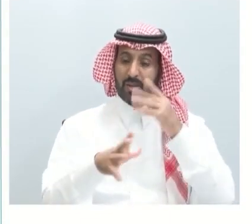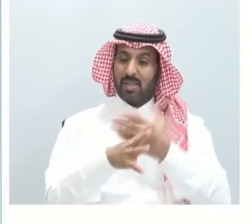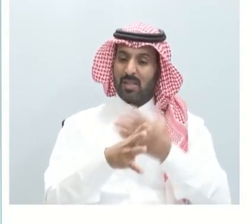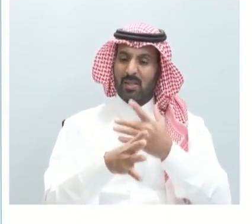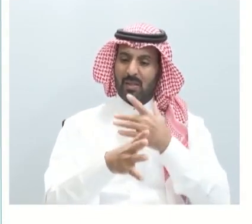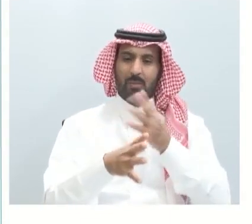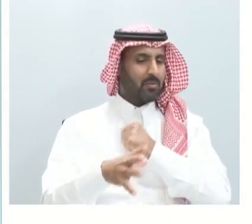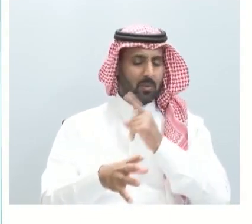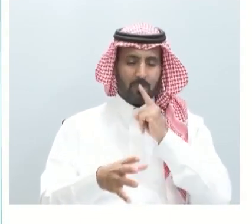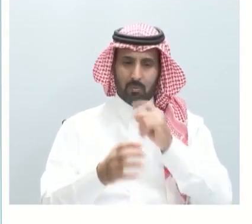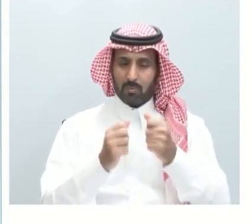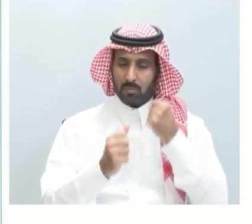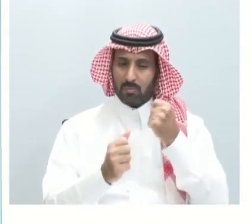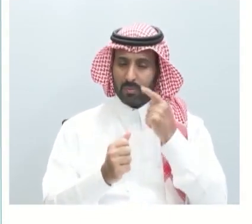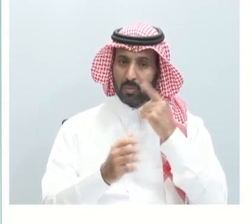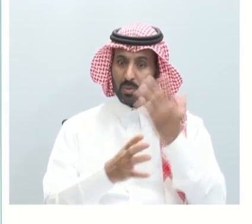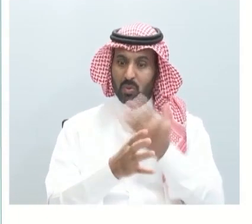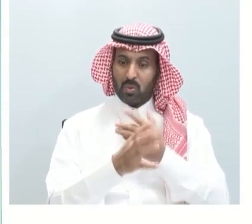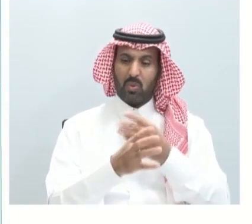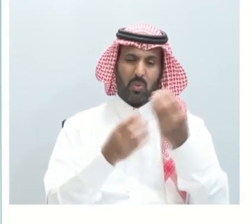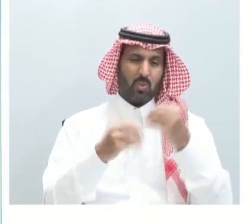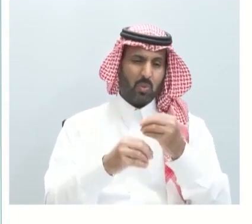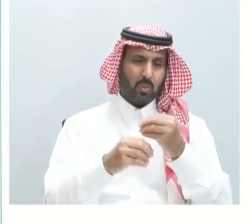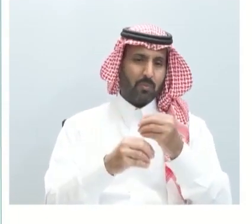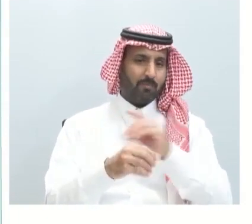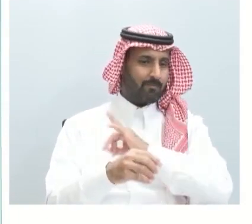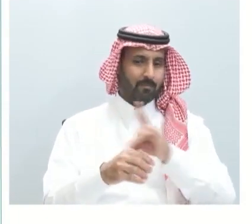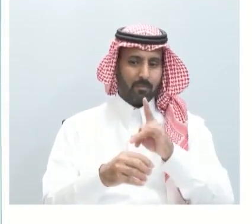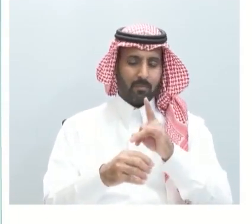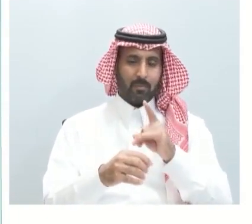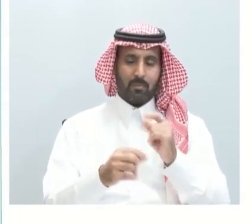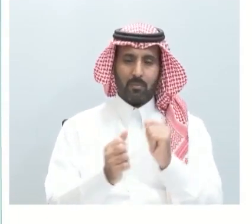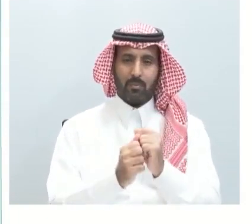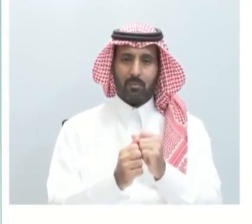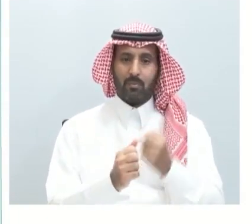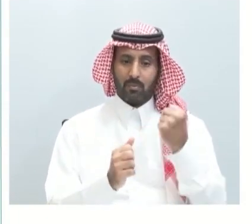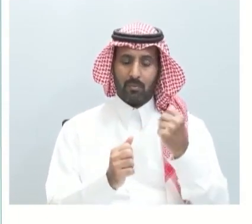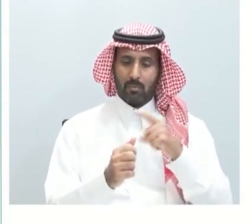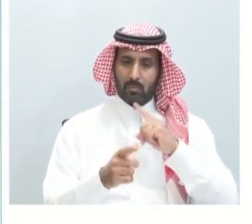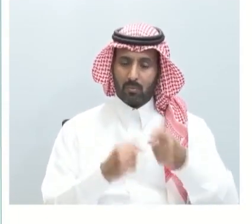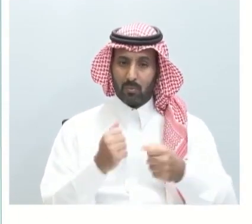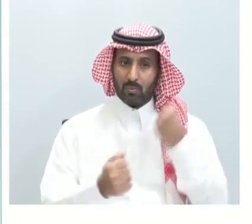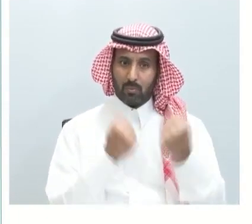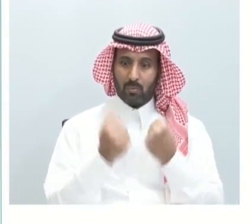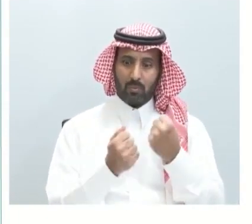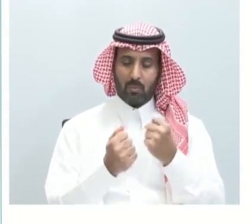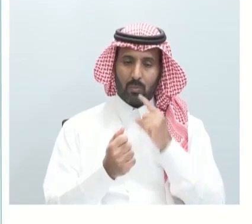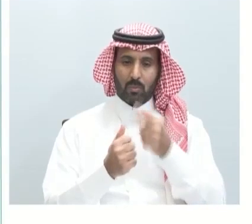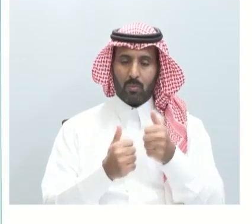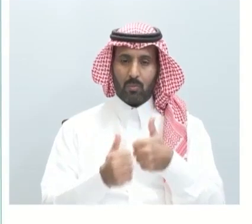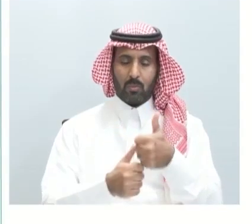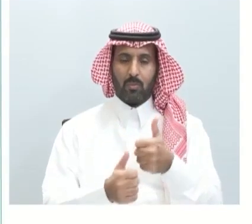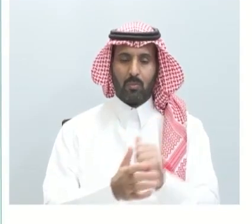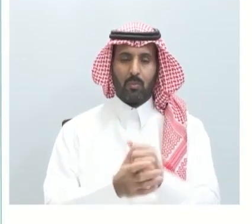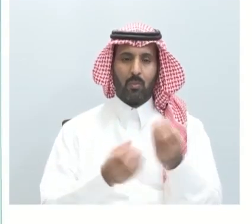Because he isn't lazy enough, or because he is too lazy. So, of course, because he is, or